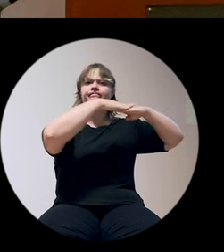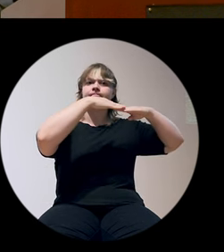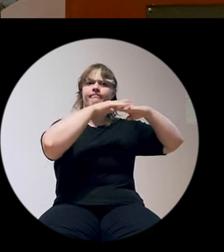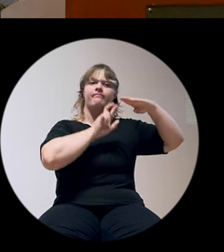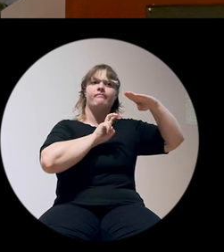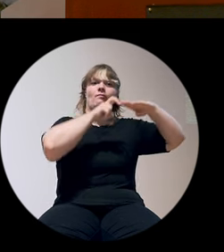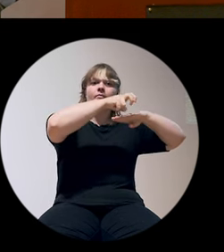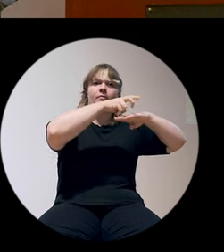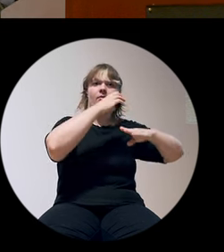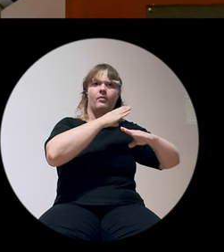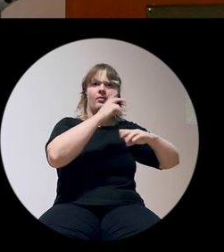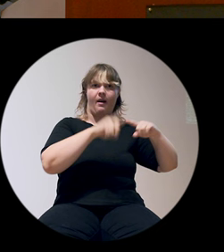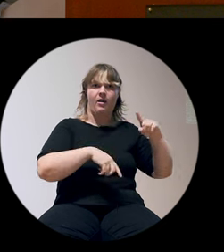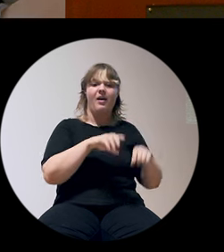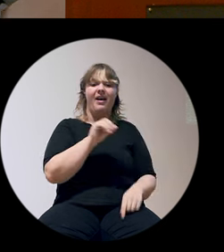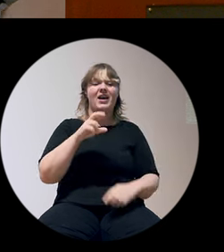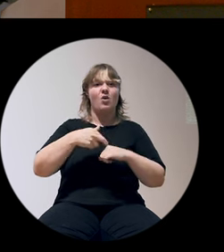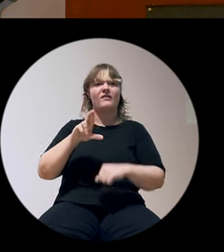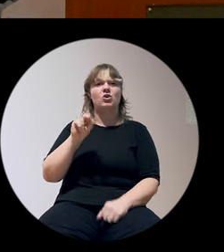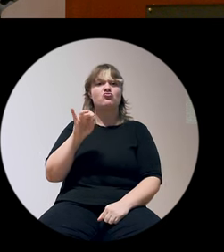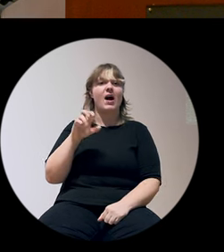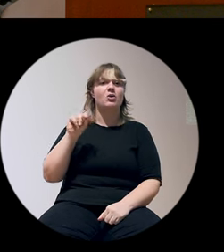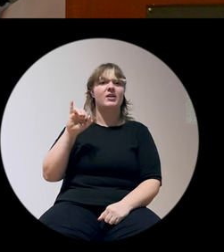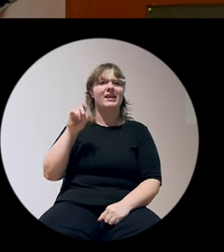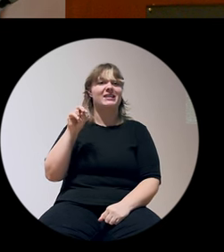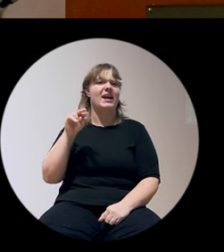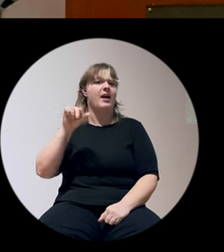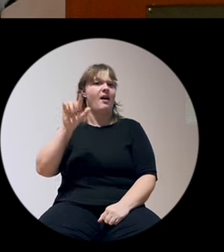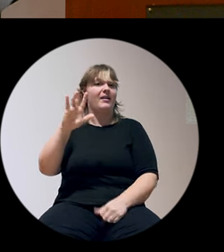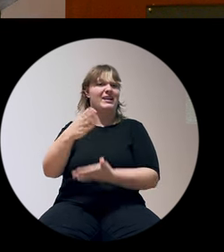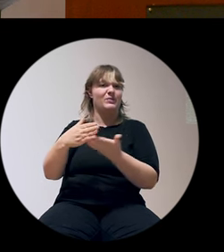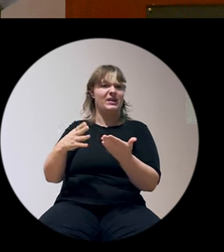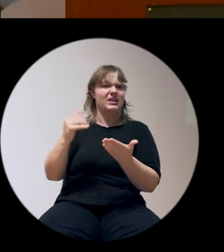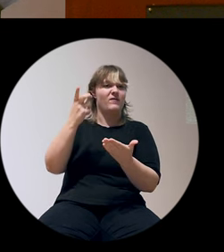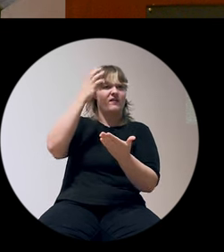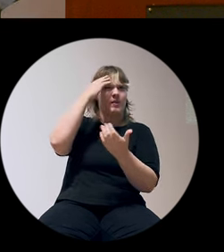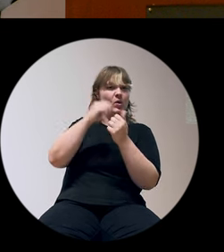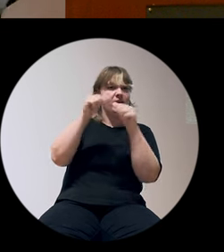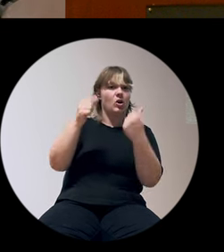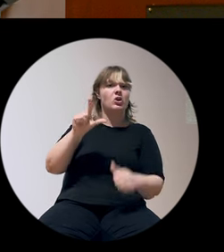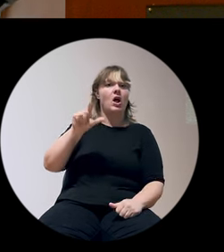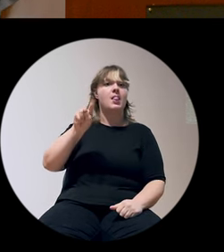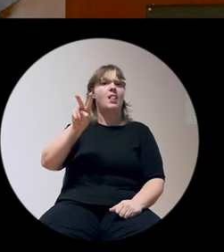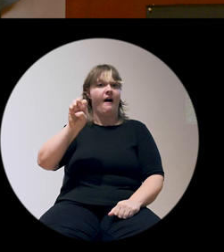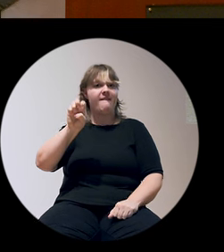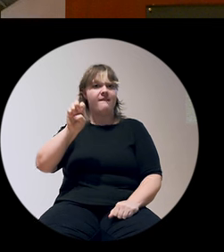I also reference a Robert Indiana piece in this, if you're familiar with the sculpture Love.